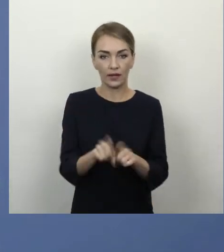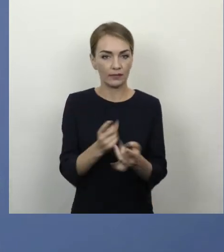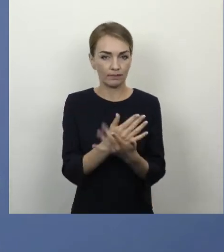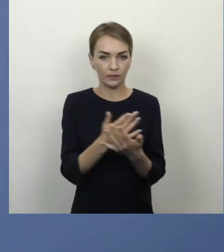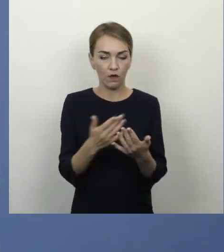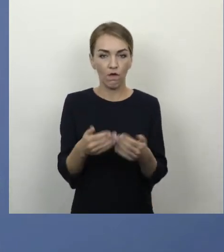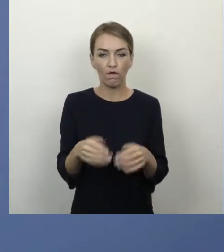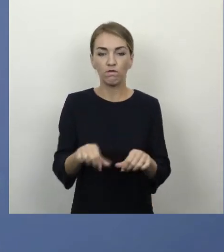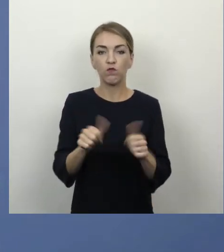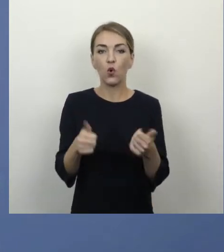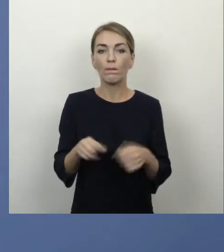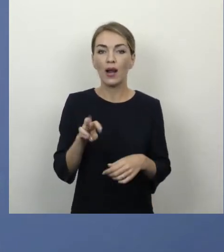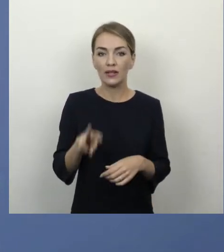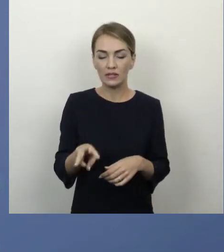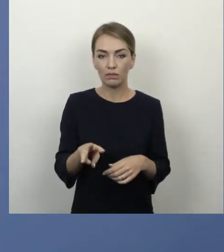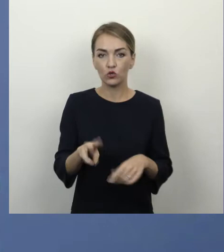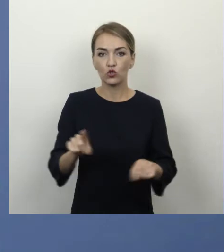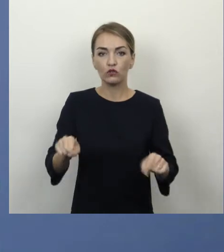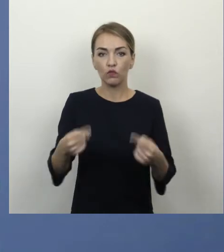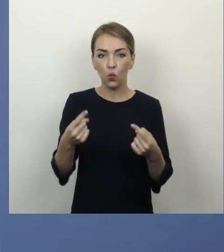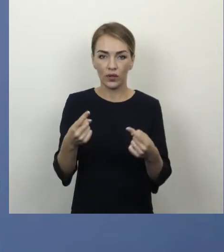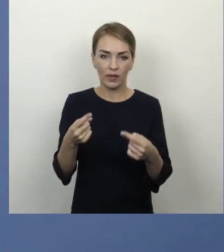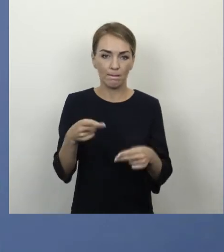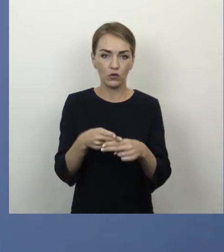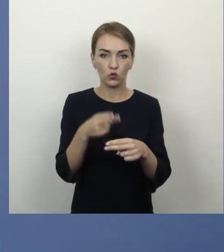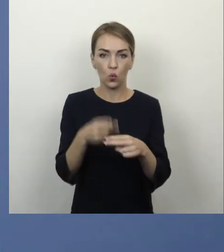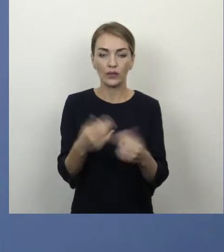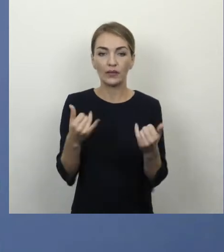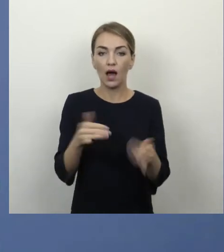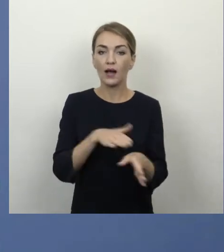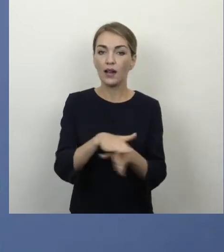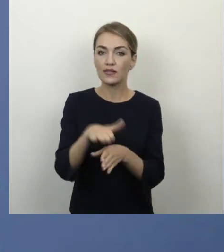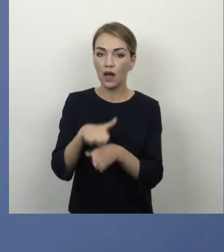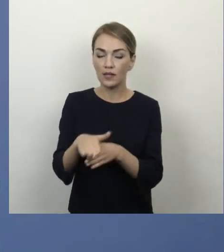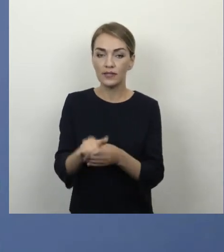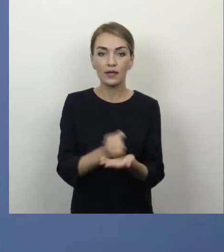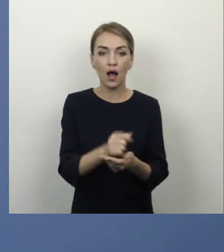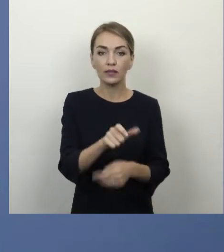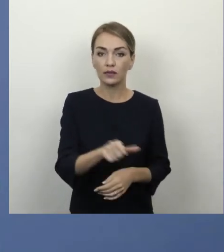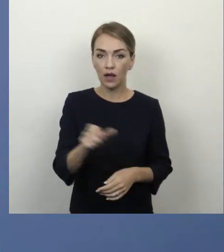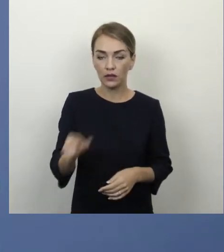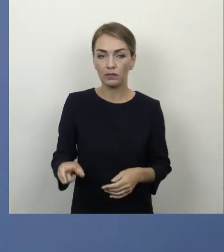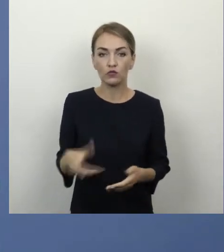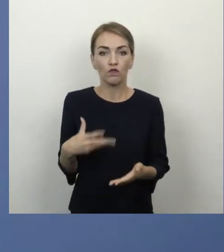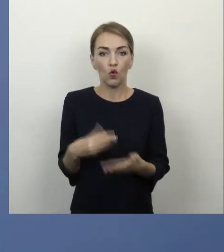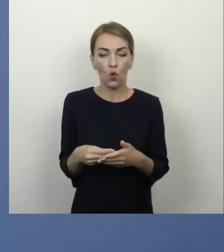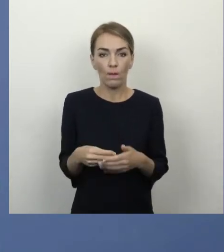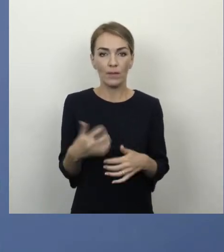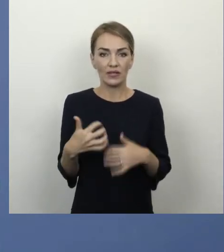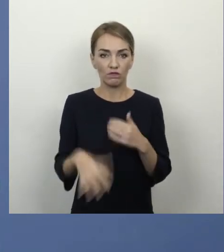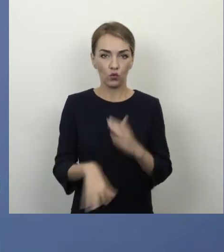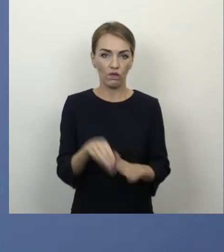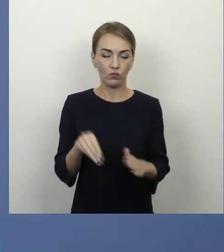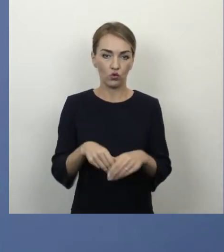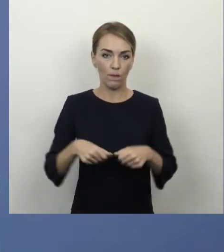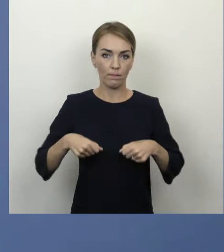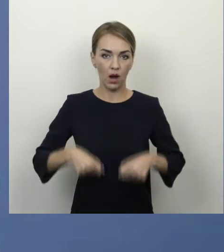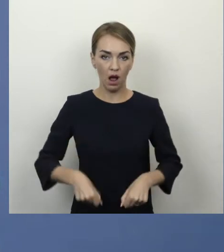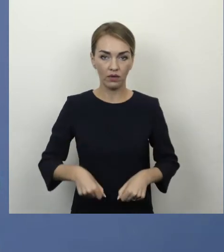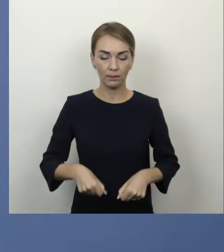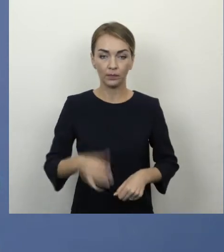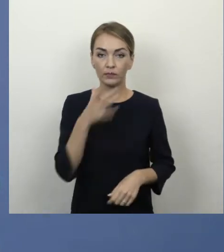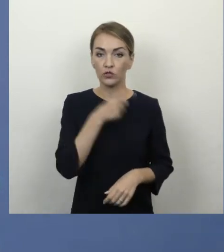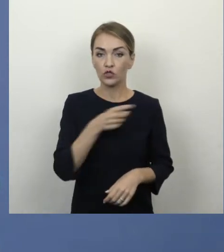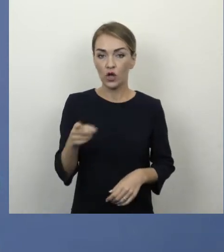candidates. The court stated that this mechanism creates ungrounded obstacles for a candidate